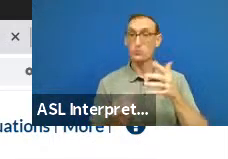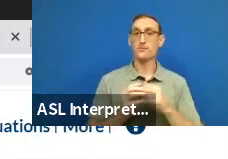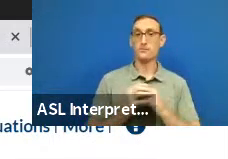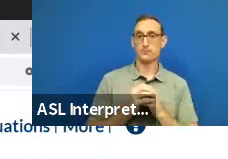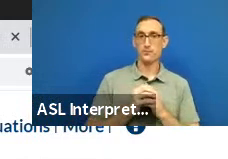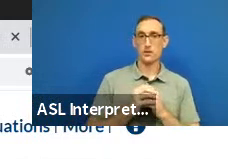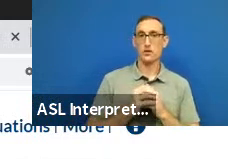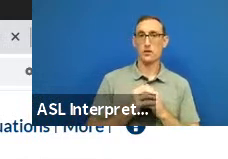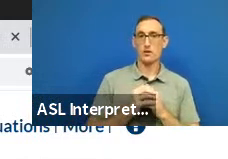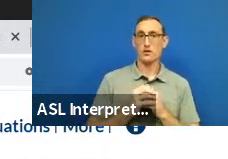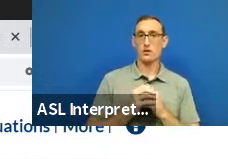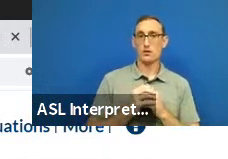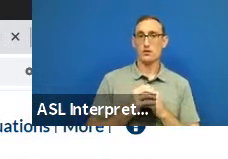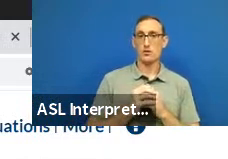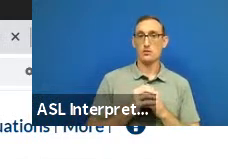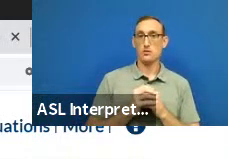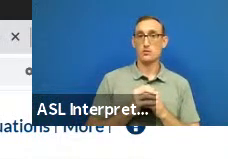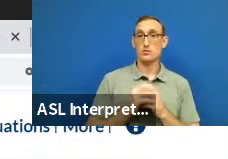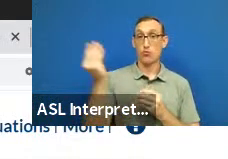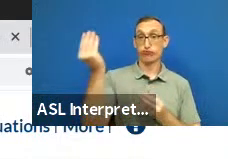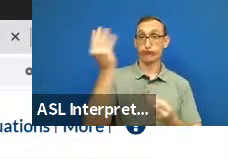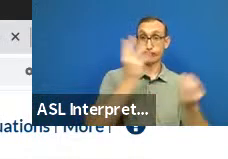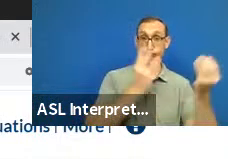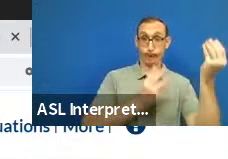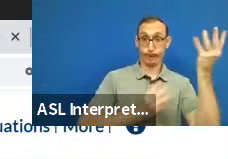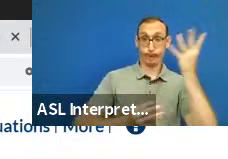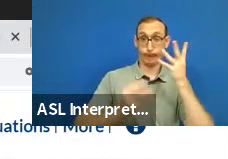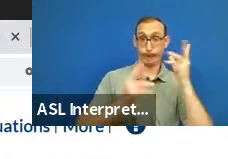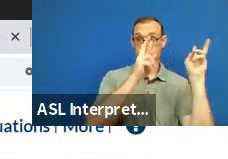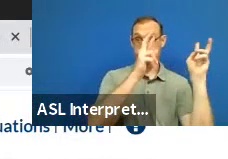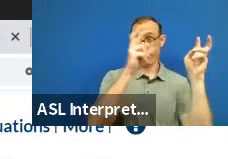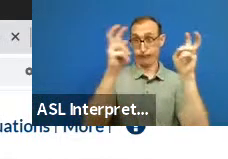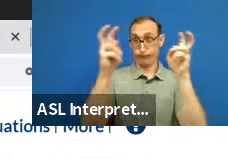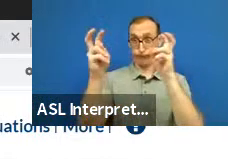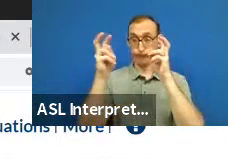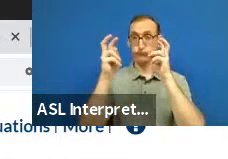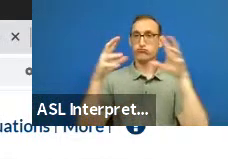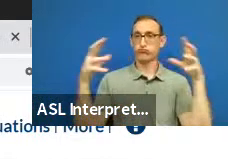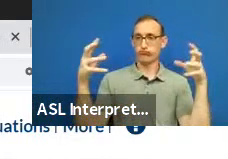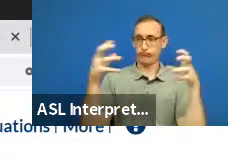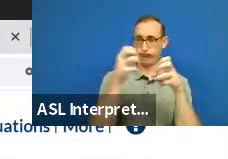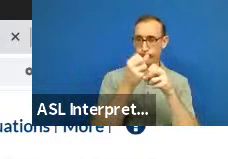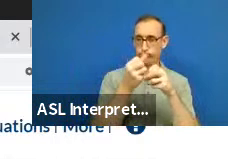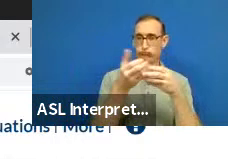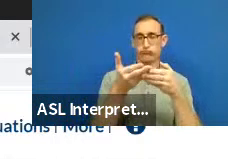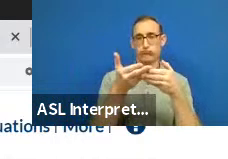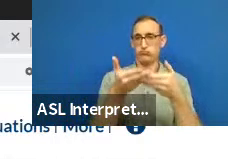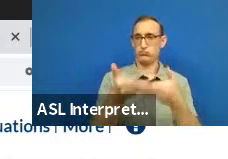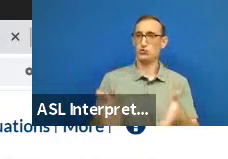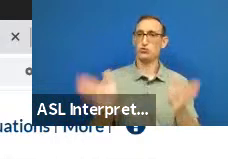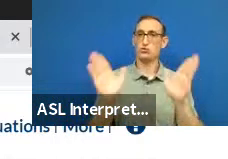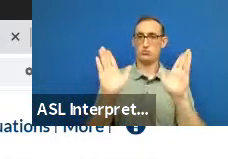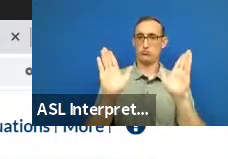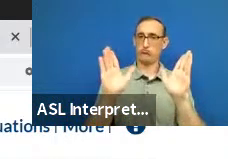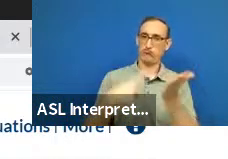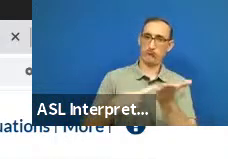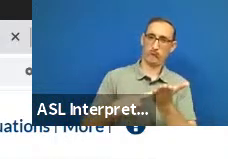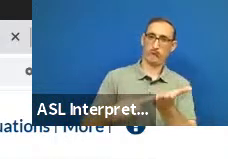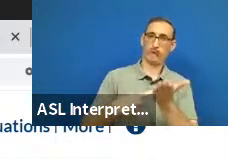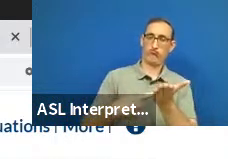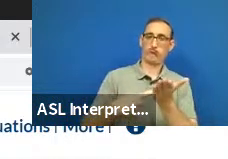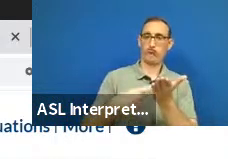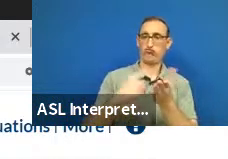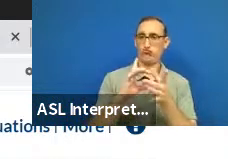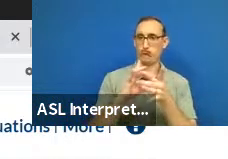heard, like the themes, and tried to give a general sense of what was discussed. And then we created action